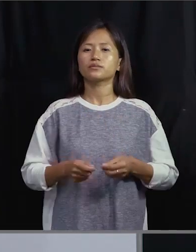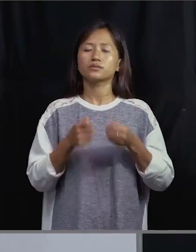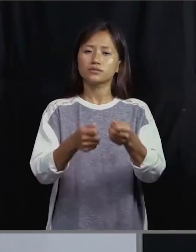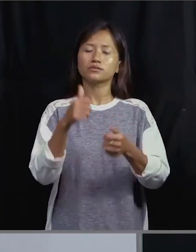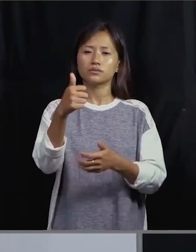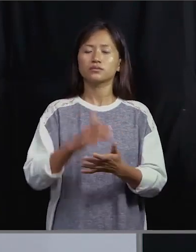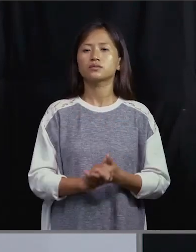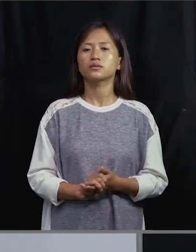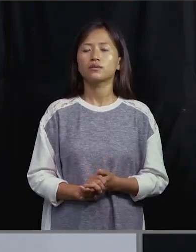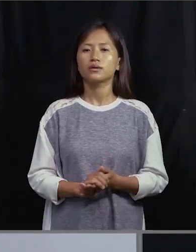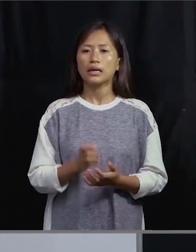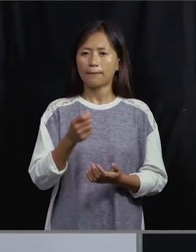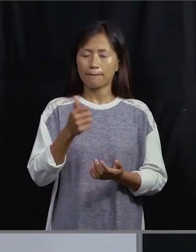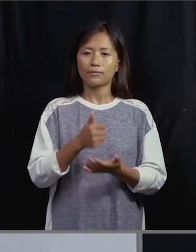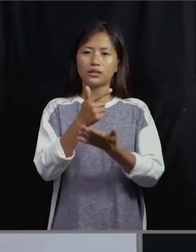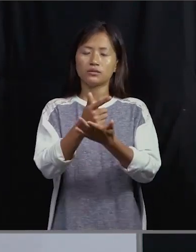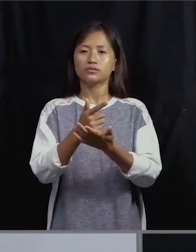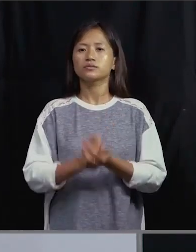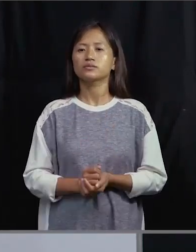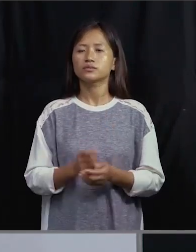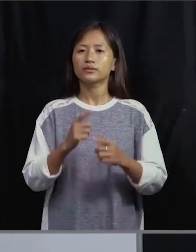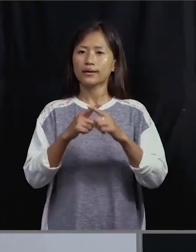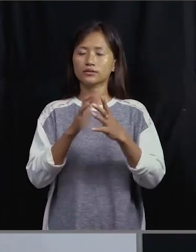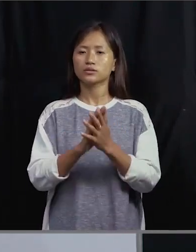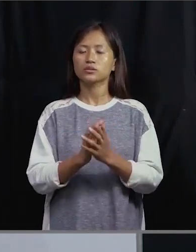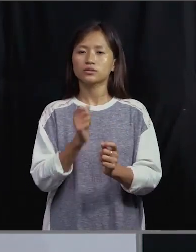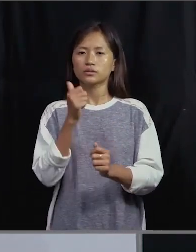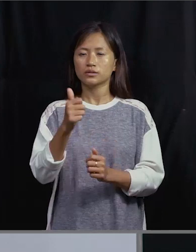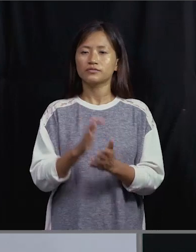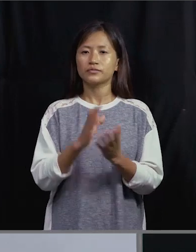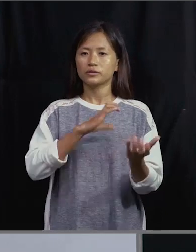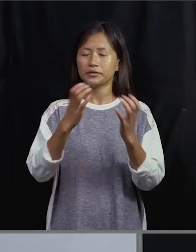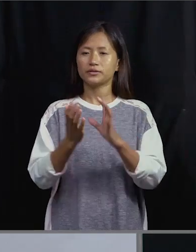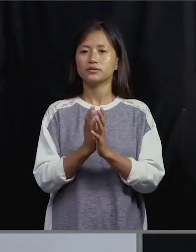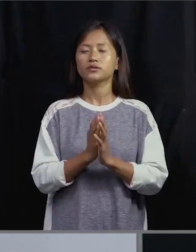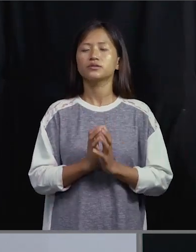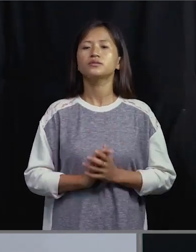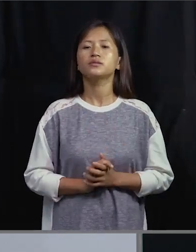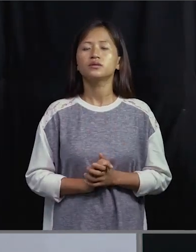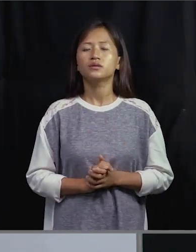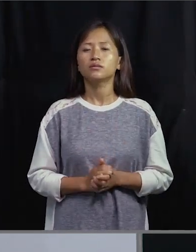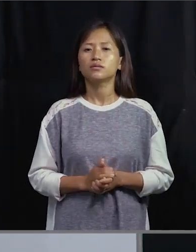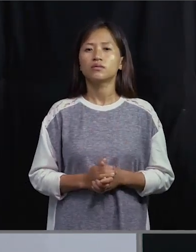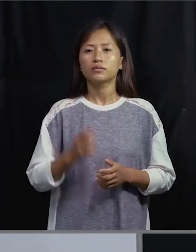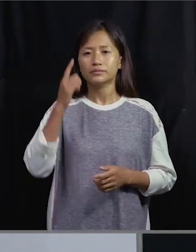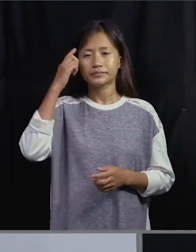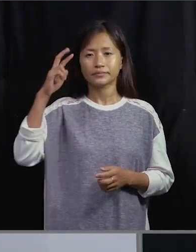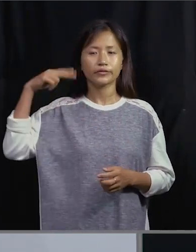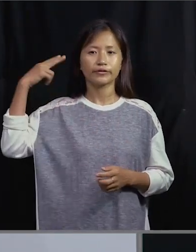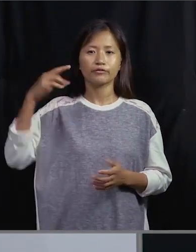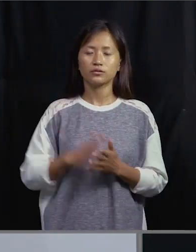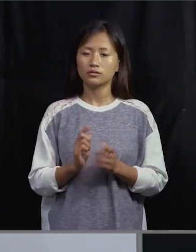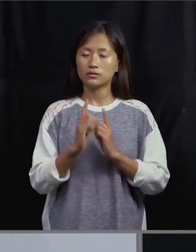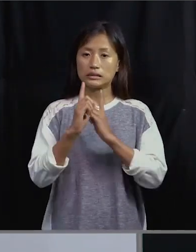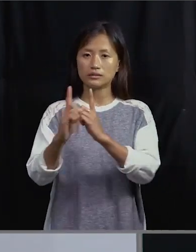good. So the price of this good X is now changing. The price of the good X is changing, and therefore it will lead